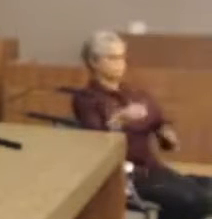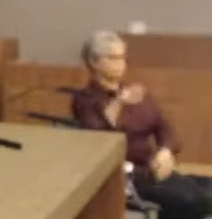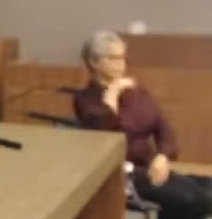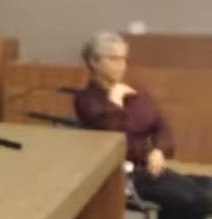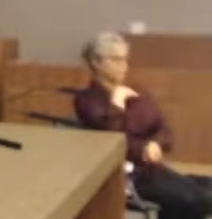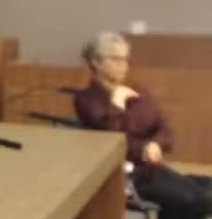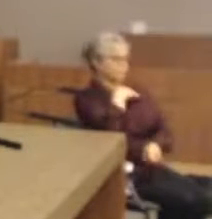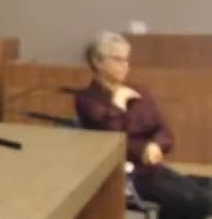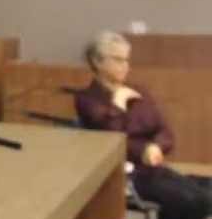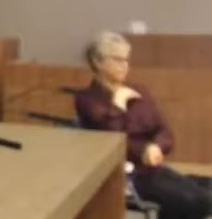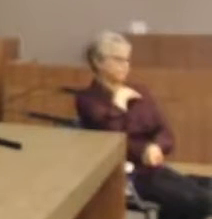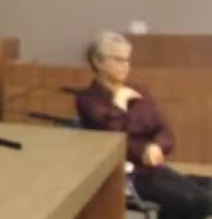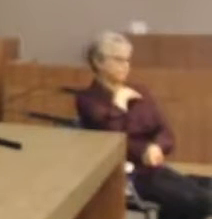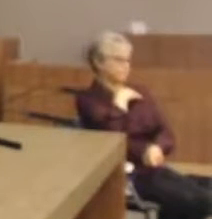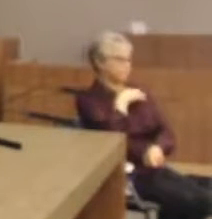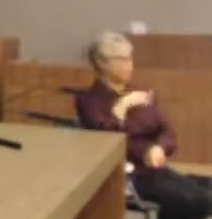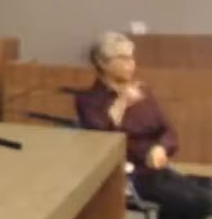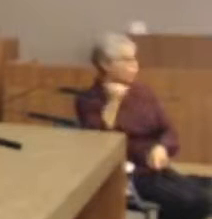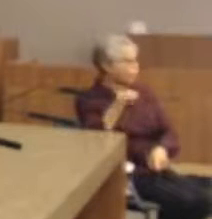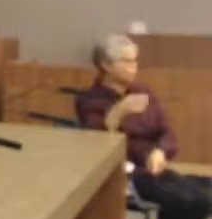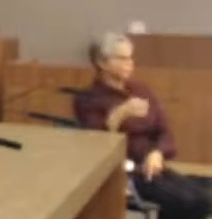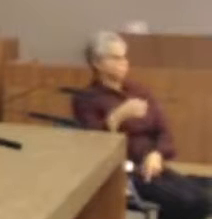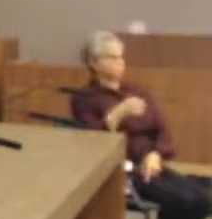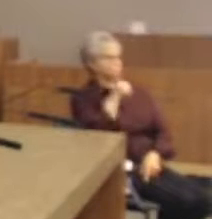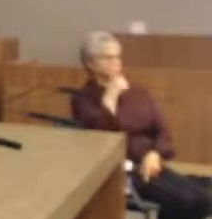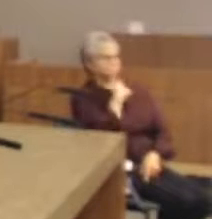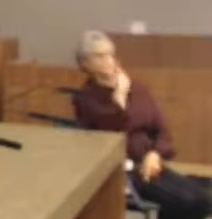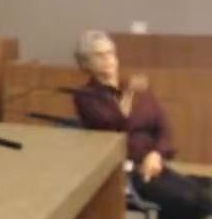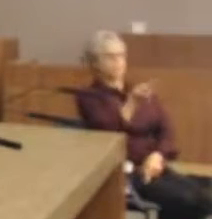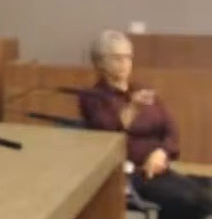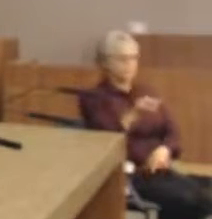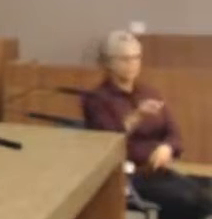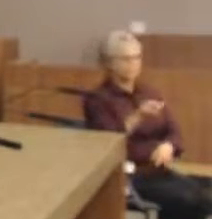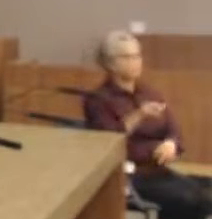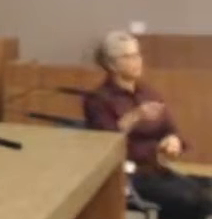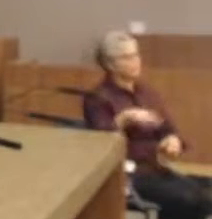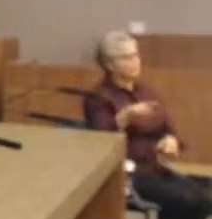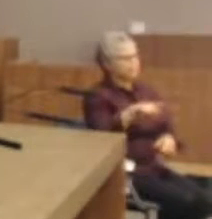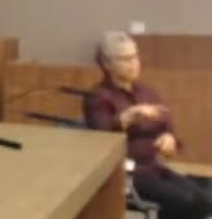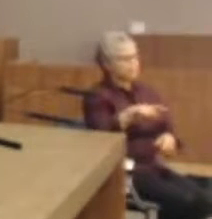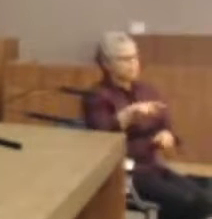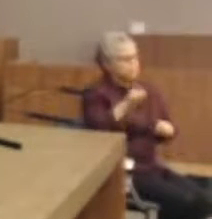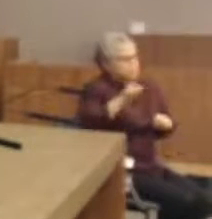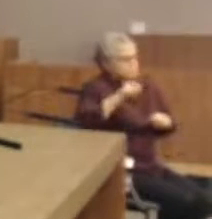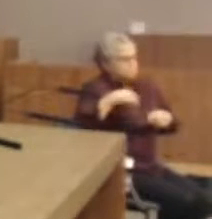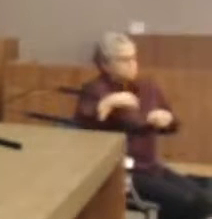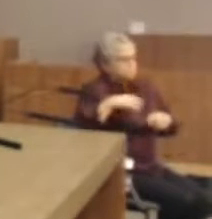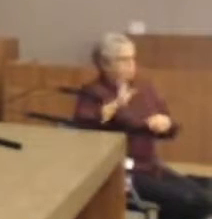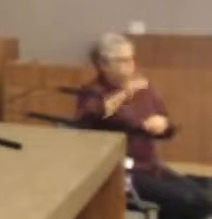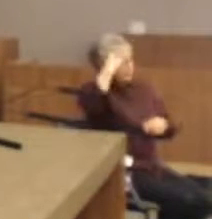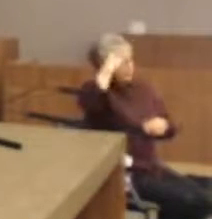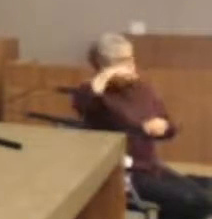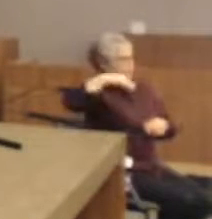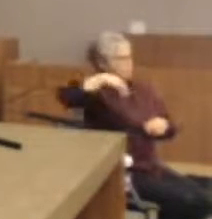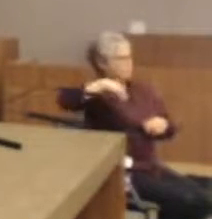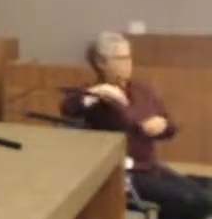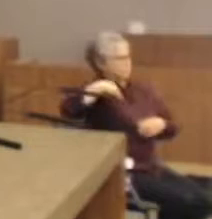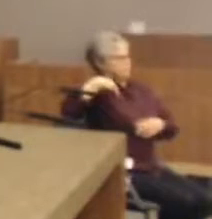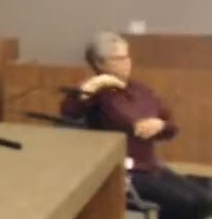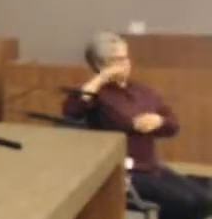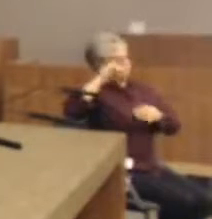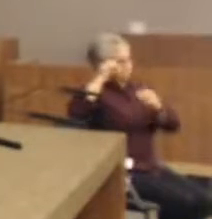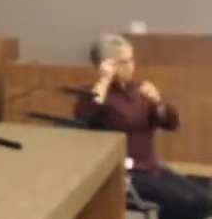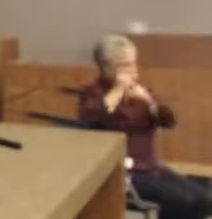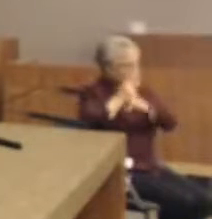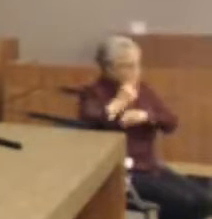know, withholding information. It's that information has not been encoded. They just cannot retrieve it. It's not there. They don't know what happened during that